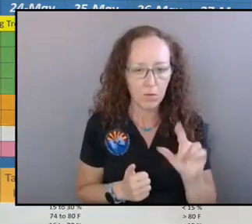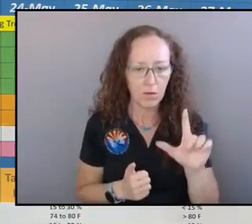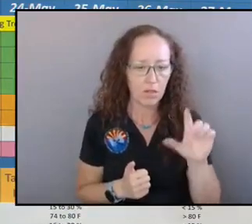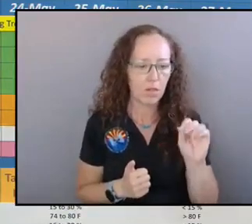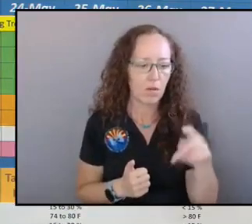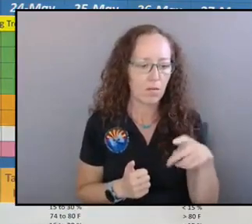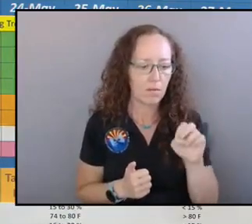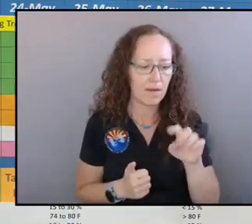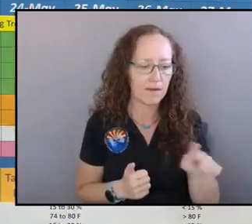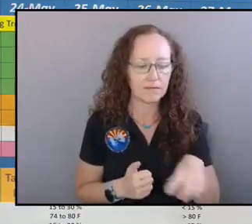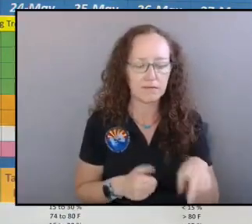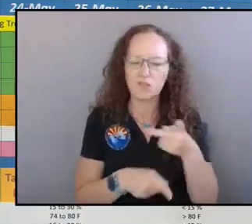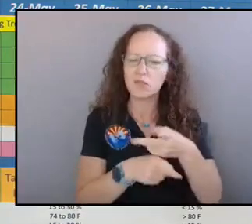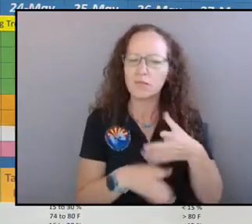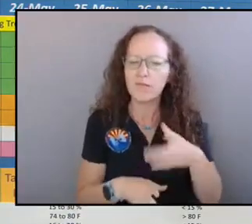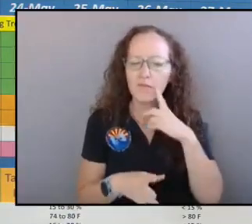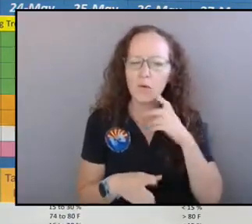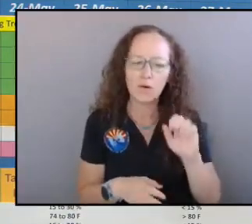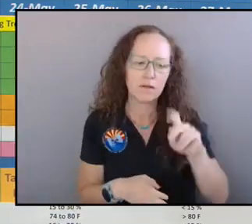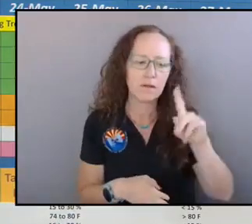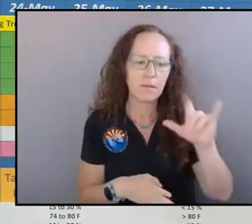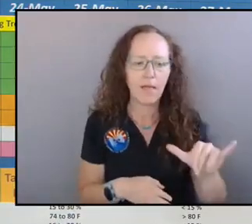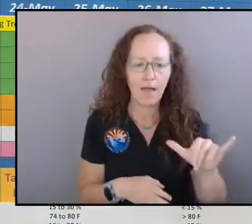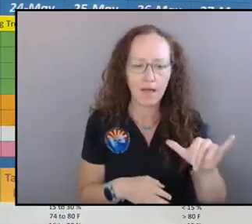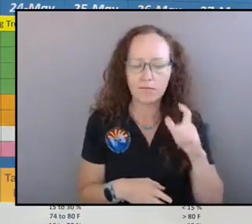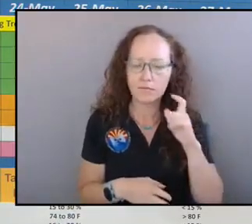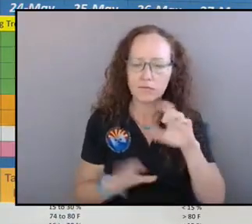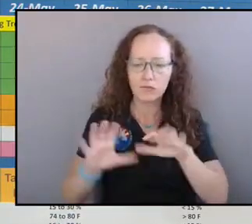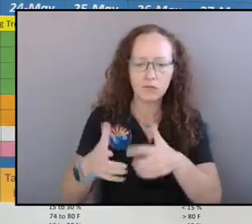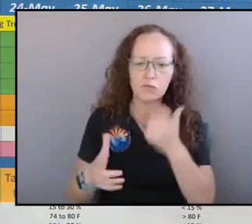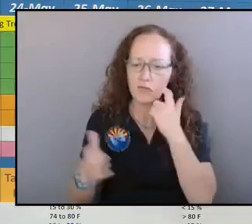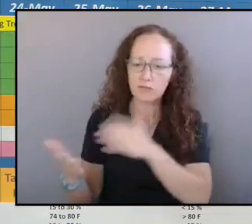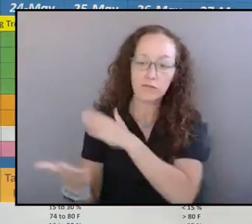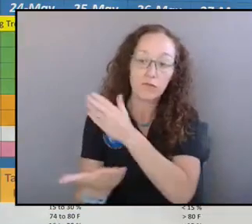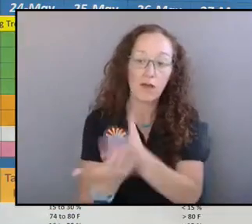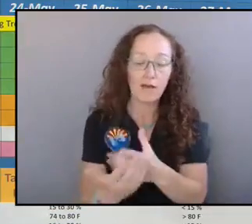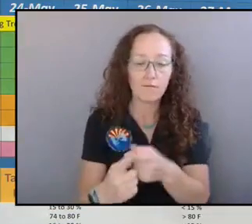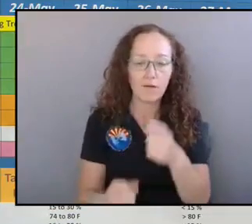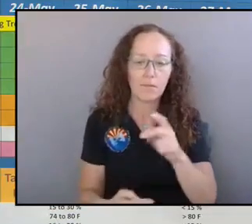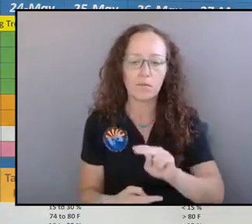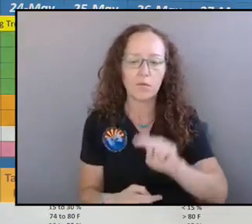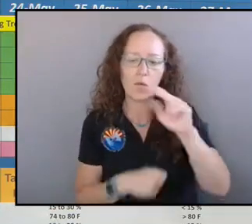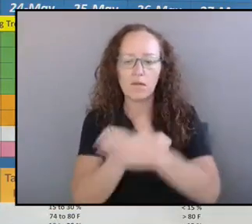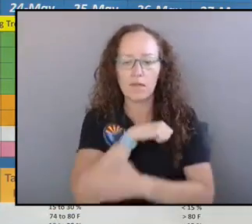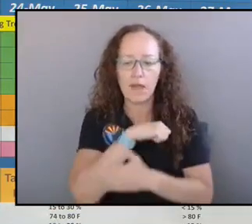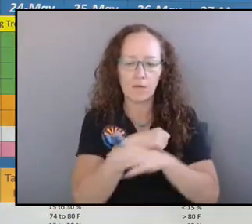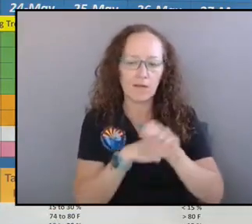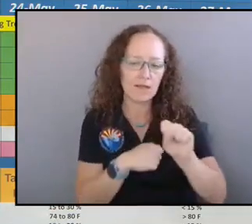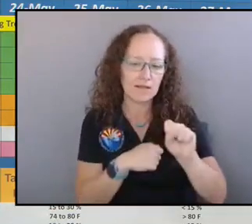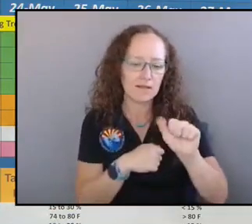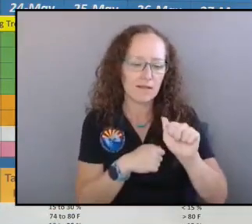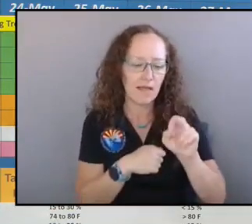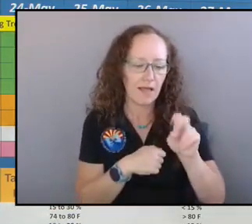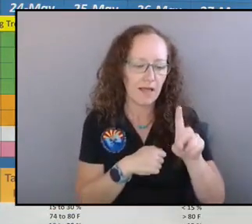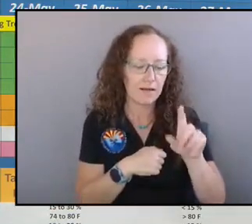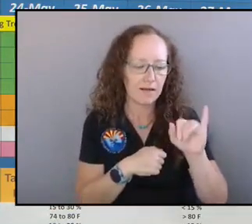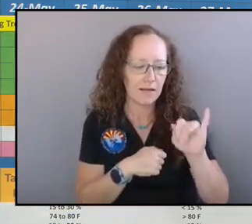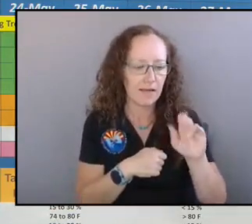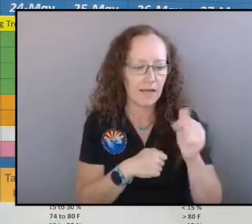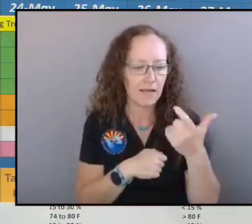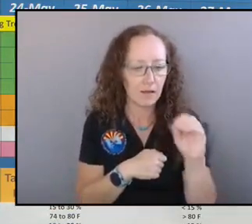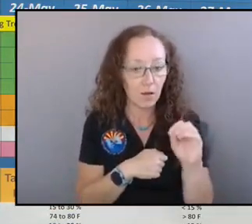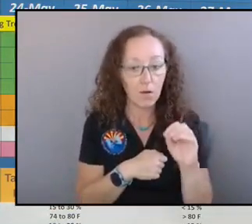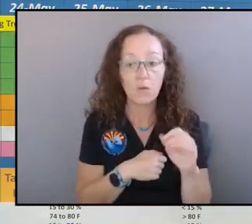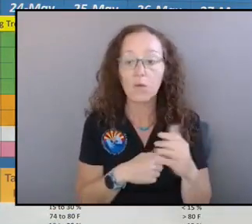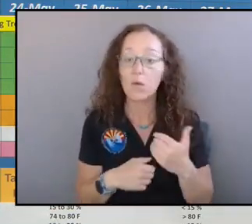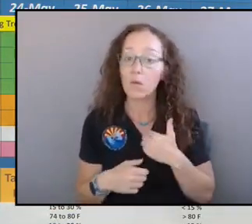in from North County, San Diego. The 12-member crew is from the California Conservation Corps,